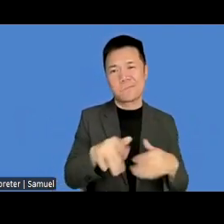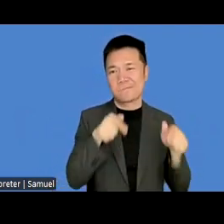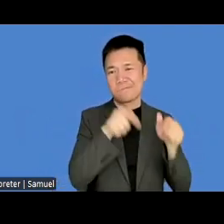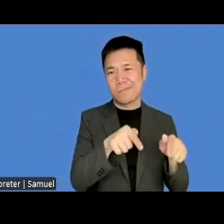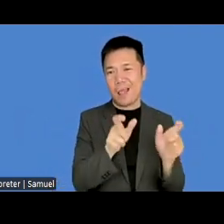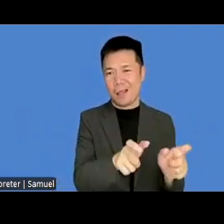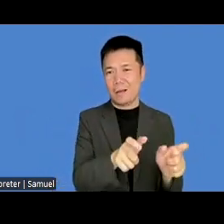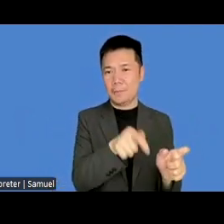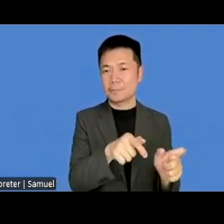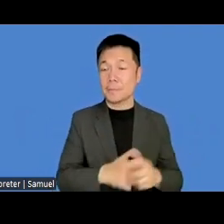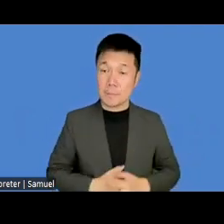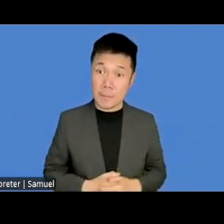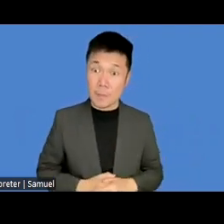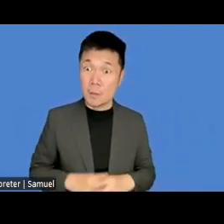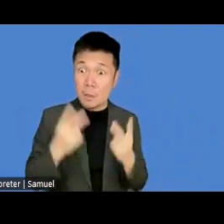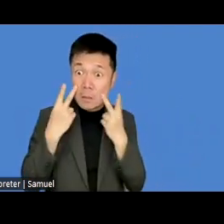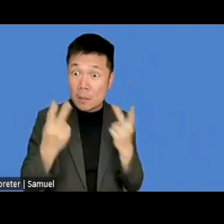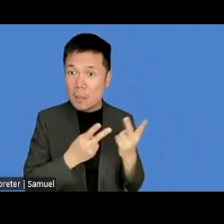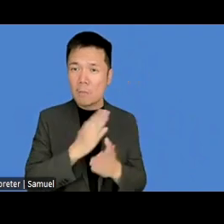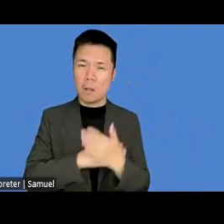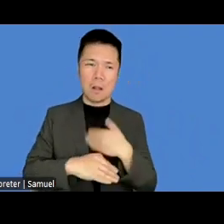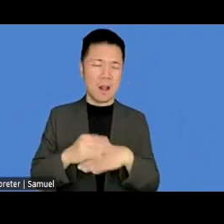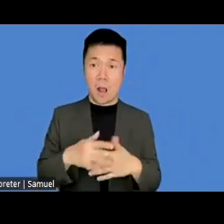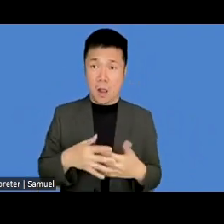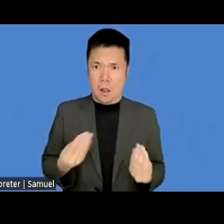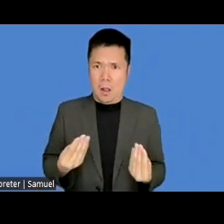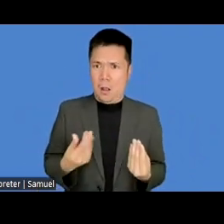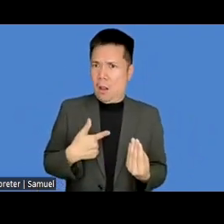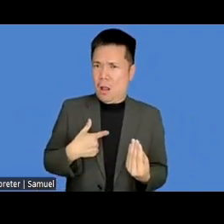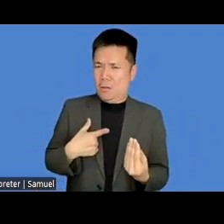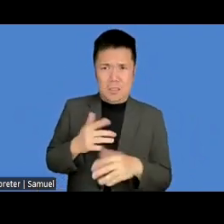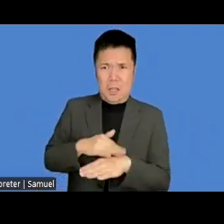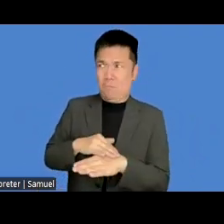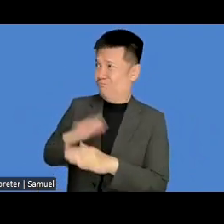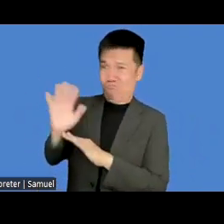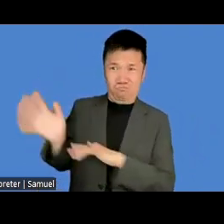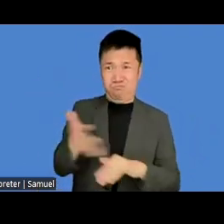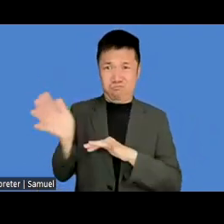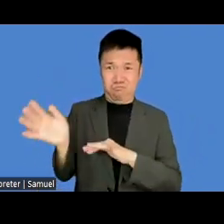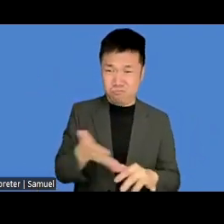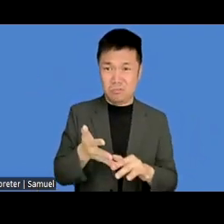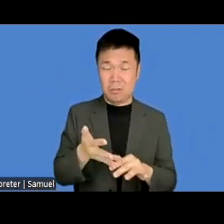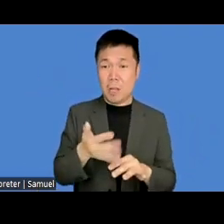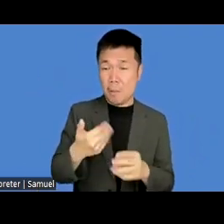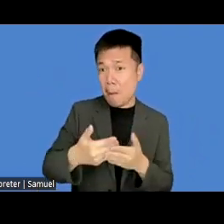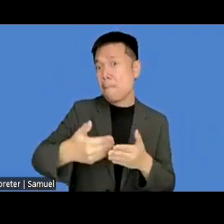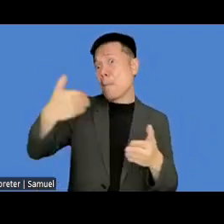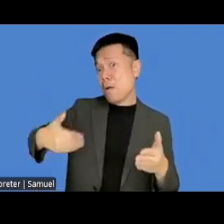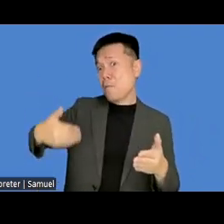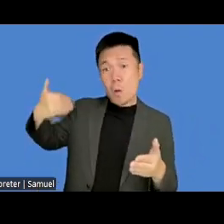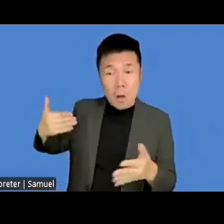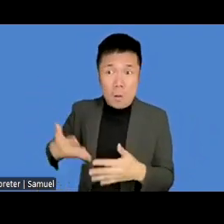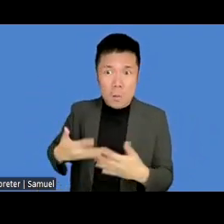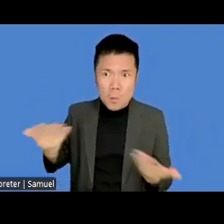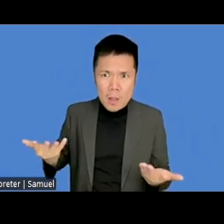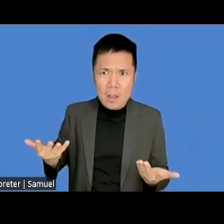with disabilities prior to the emergency and during the emergency. We also found the